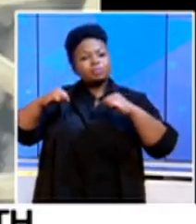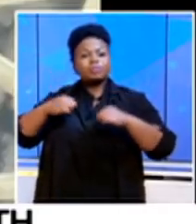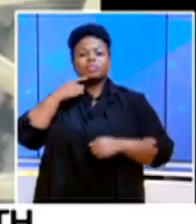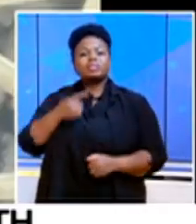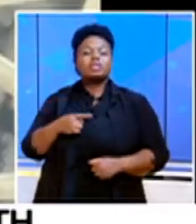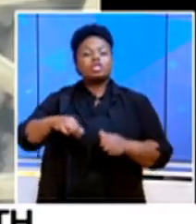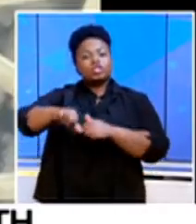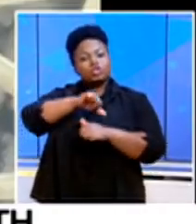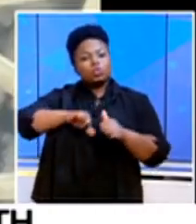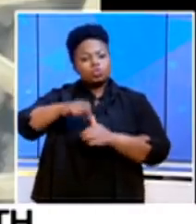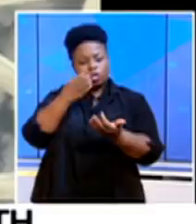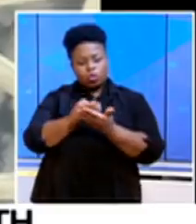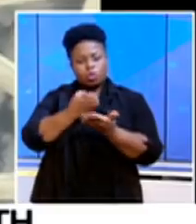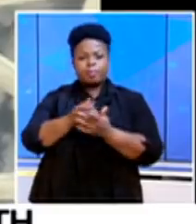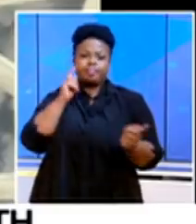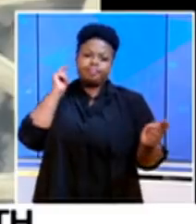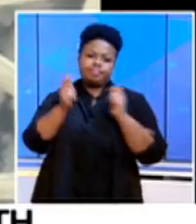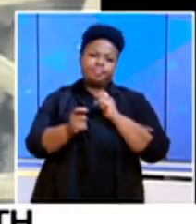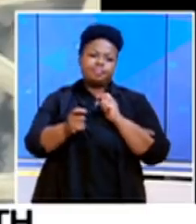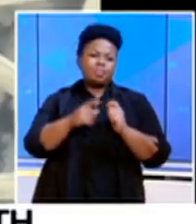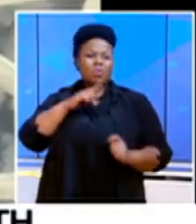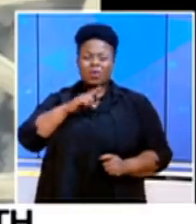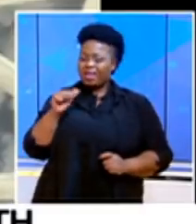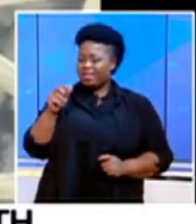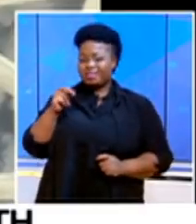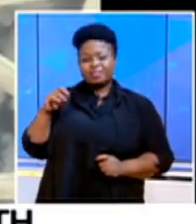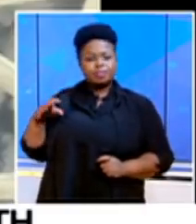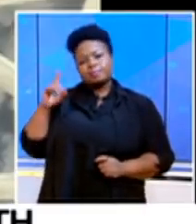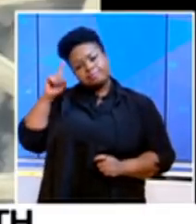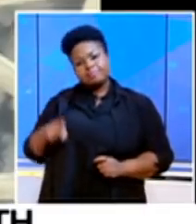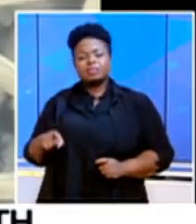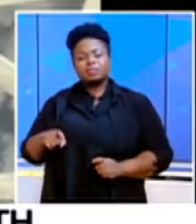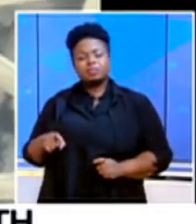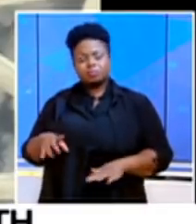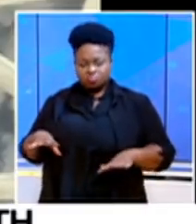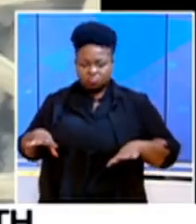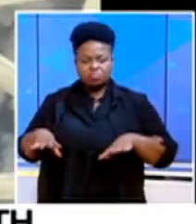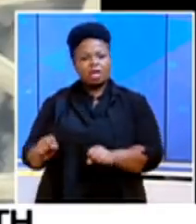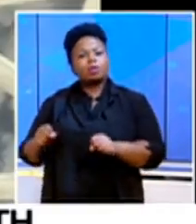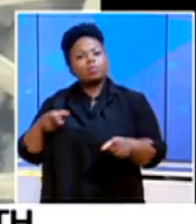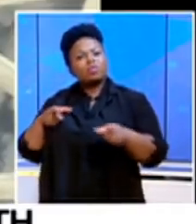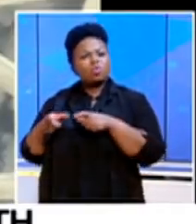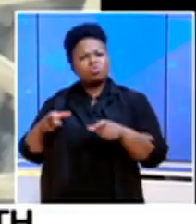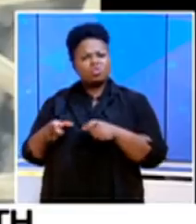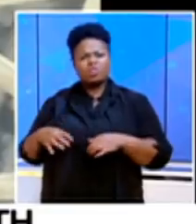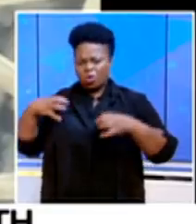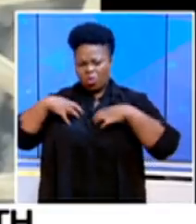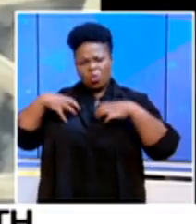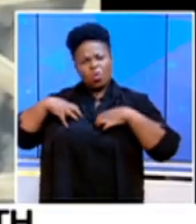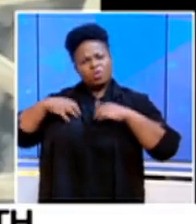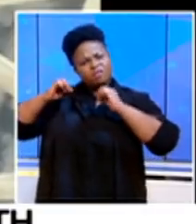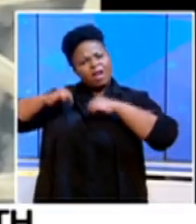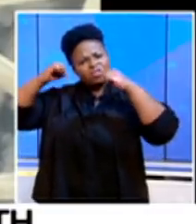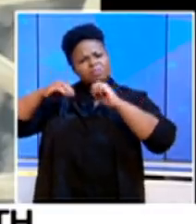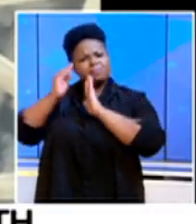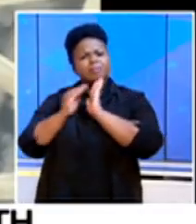radical socio-economic transformation, and that the ANC must take full ownership of its own resolutions